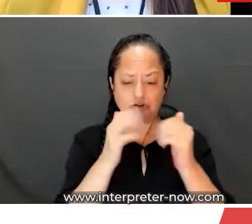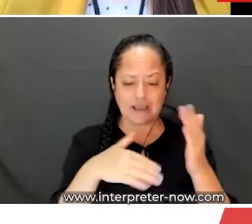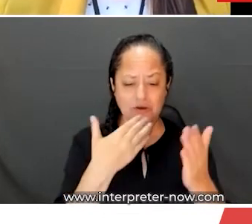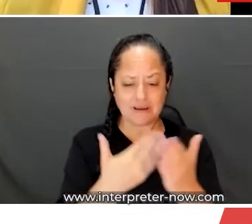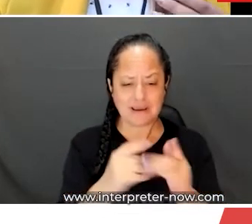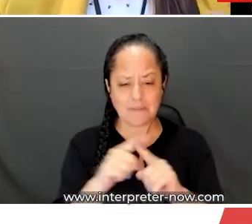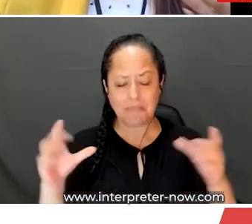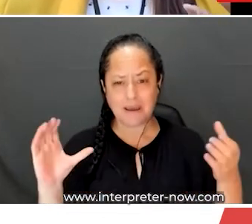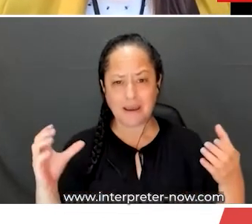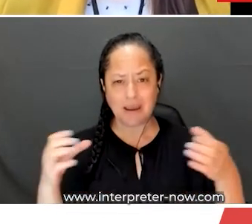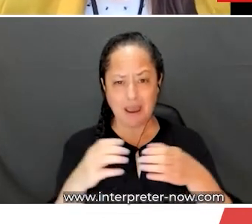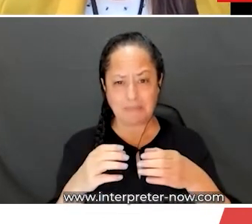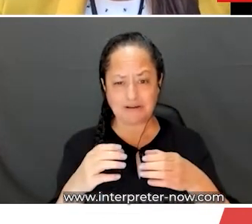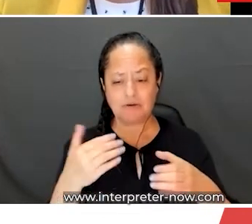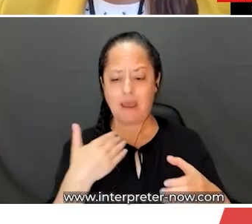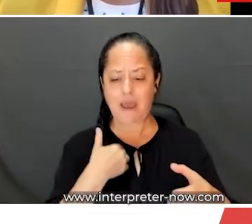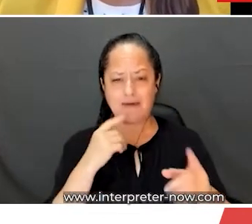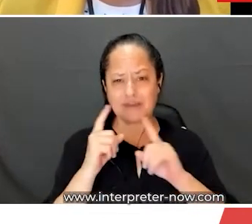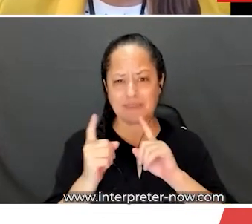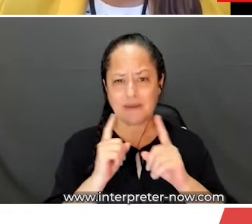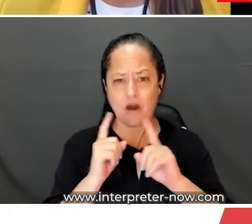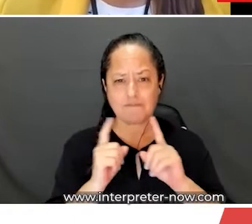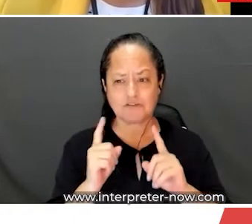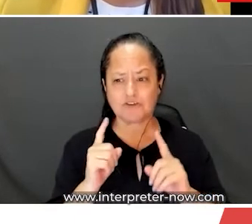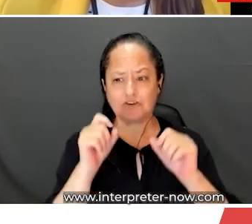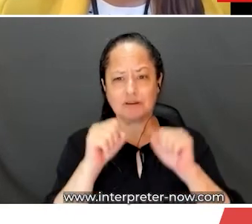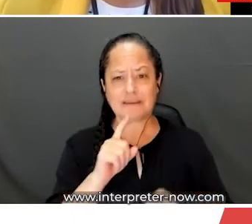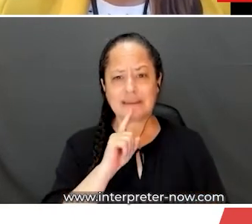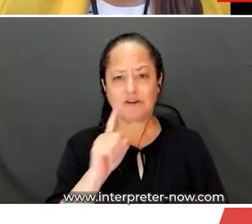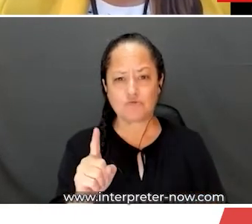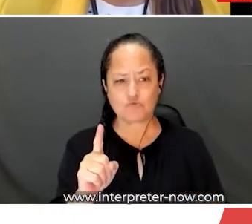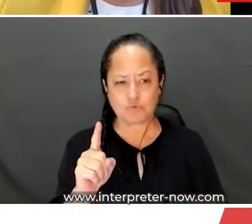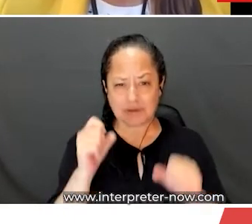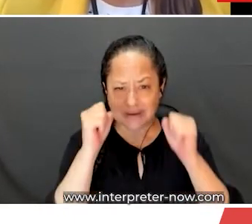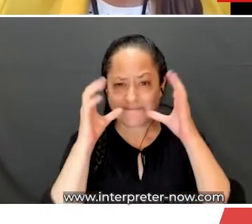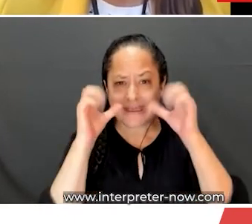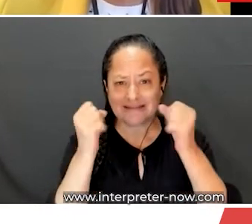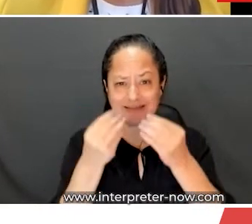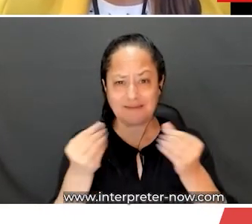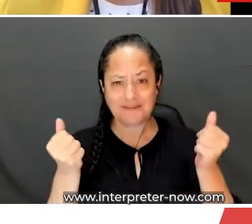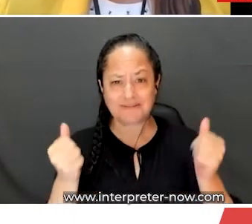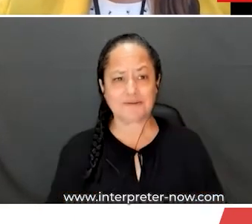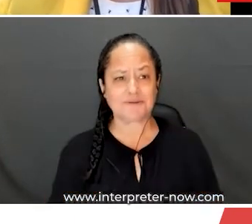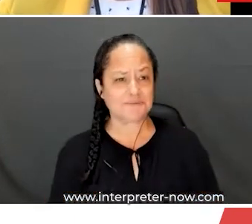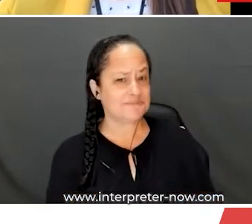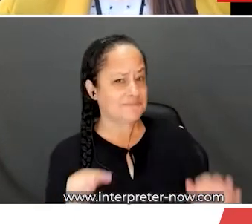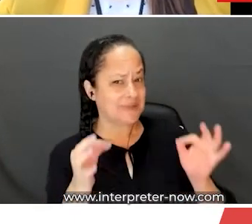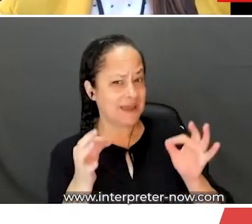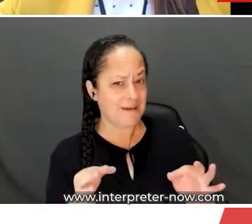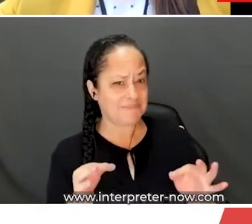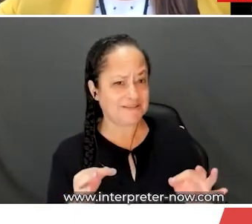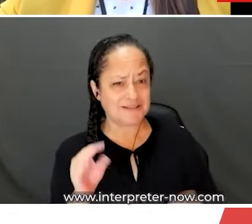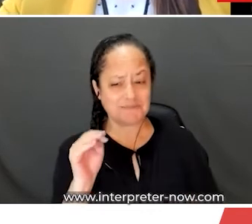coming together and having those conversations, we can really come up with some incredible solutions. Absolutely.